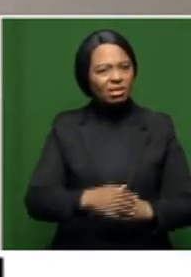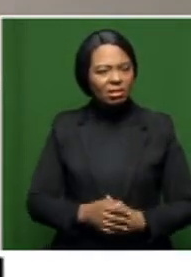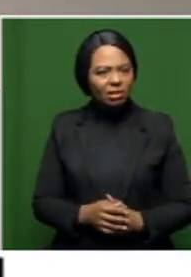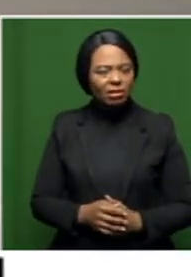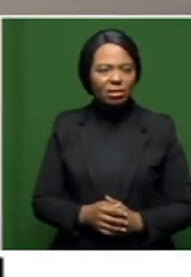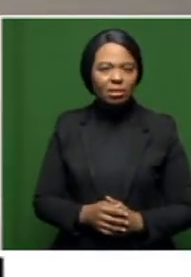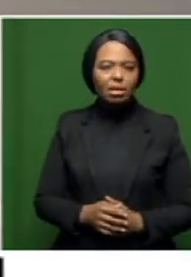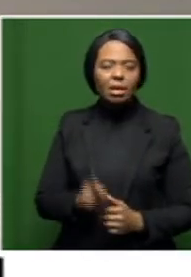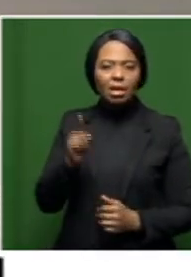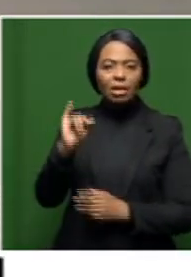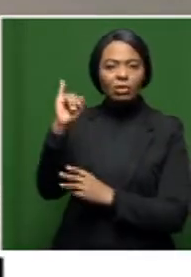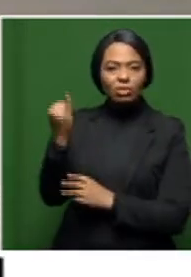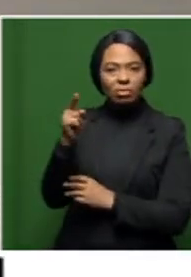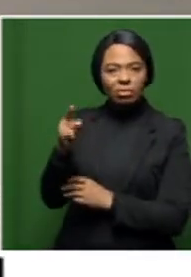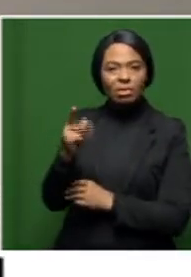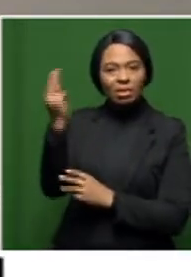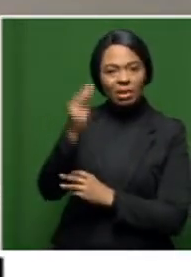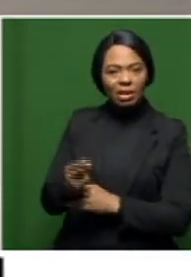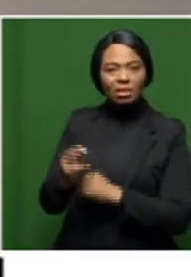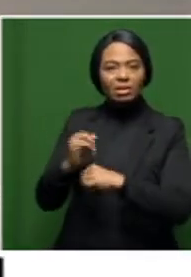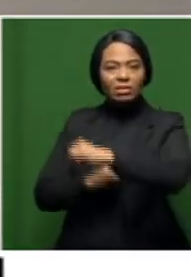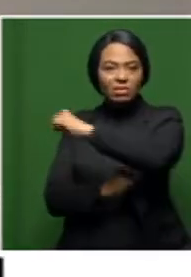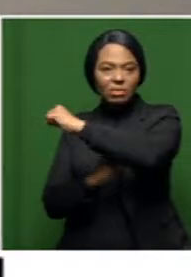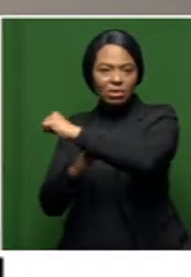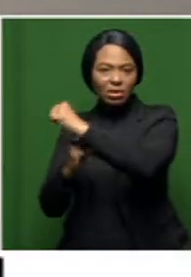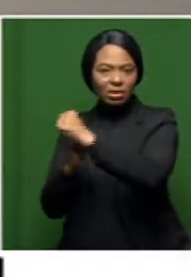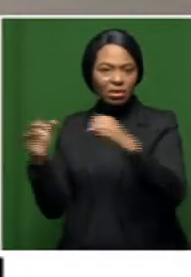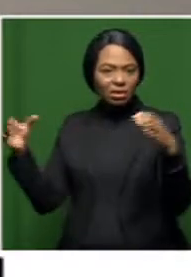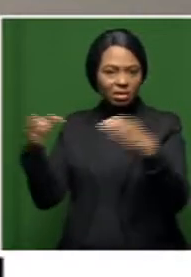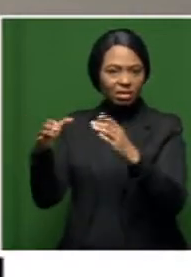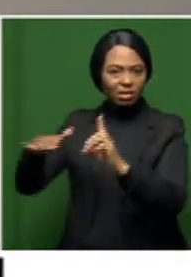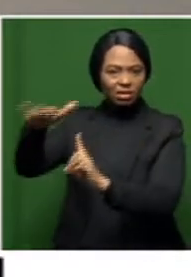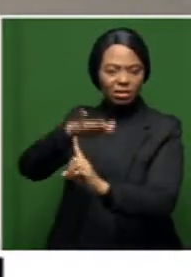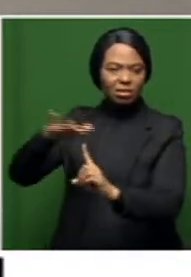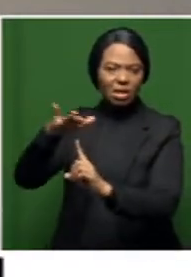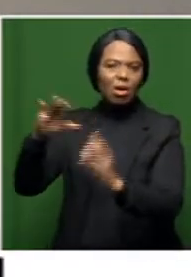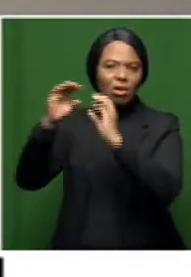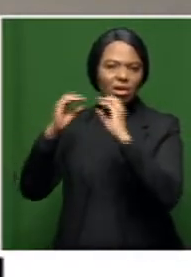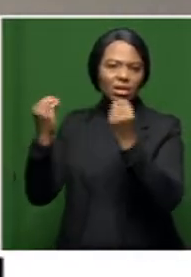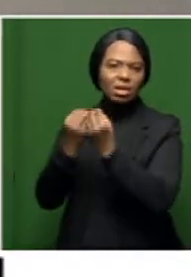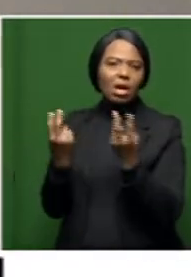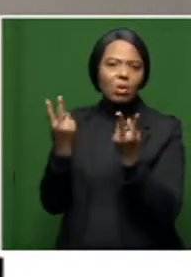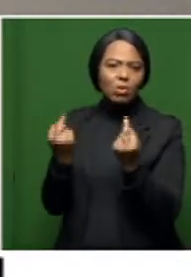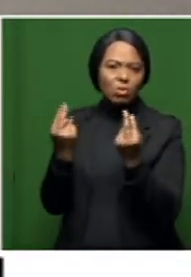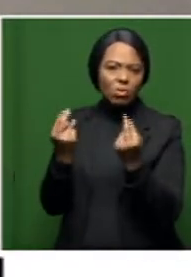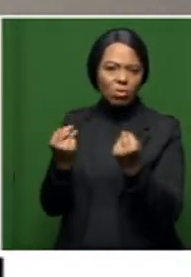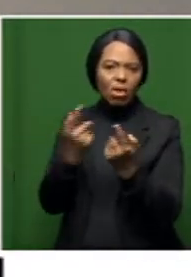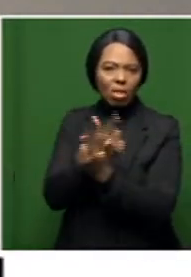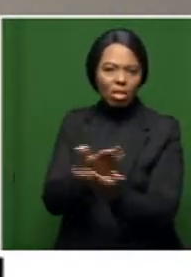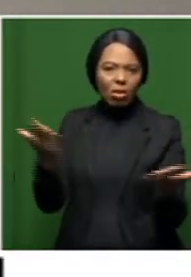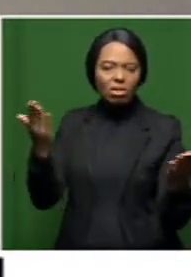So the Joburg Contemporary Art Foundation is a new philanthropic organization. We launched in